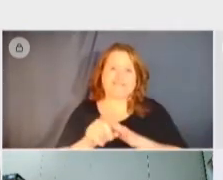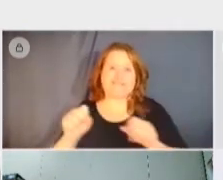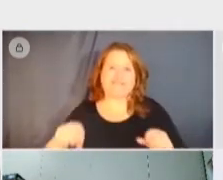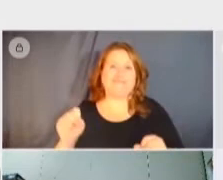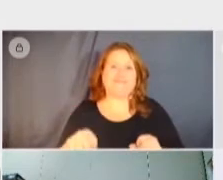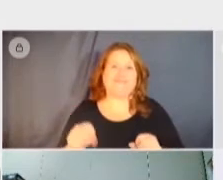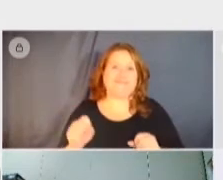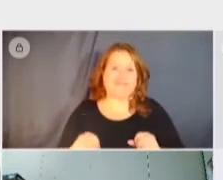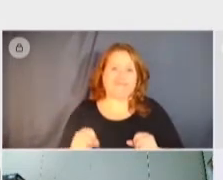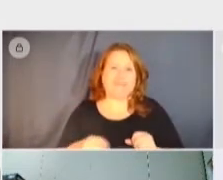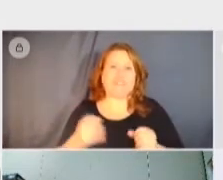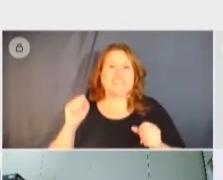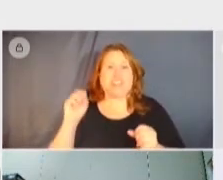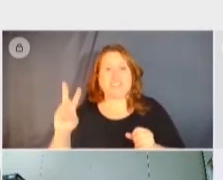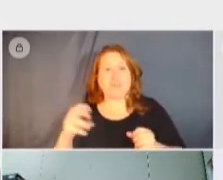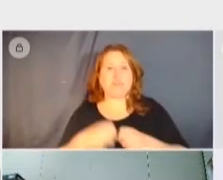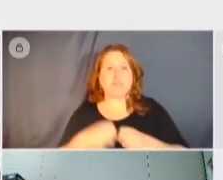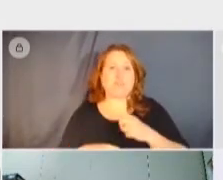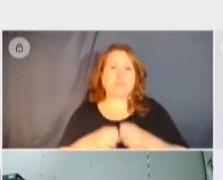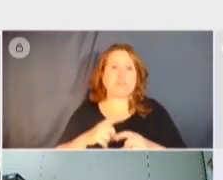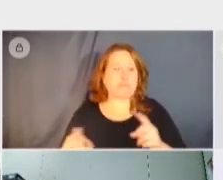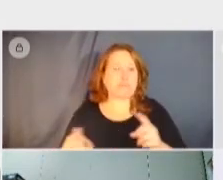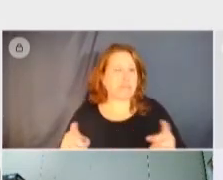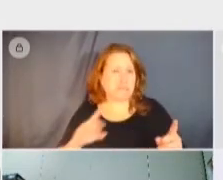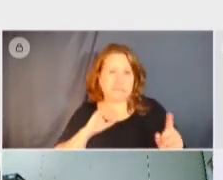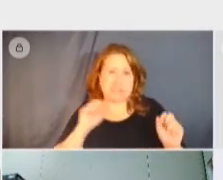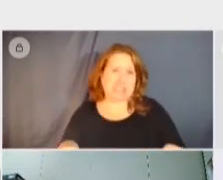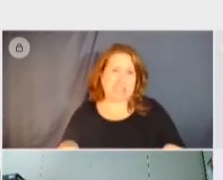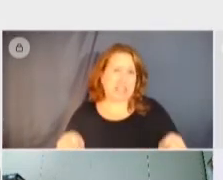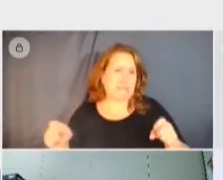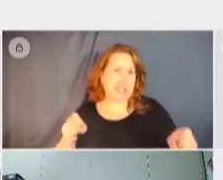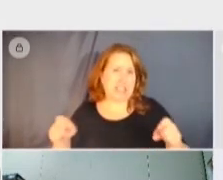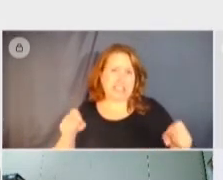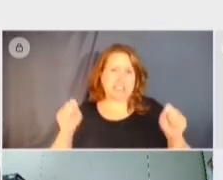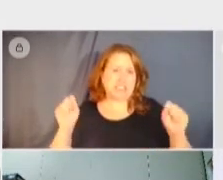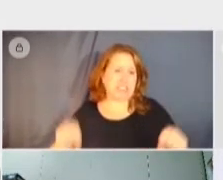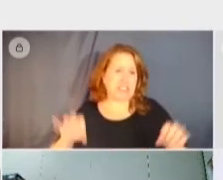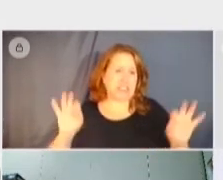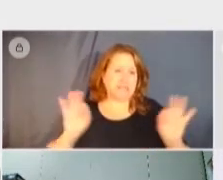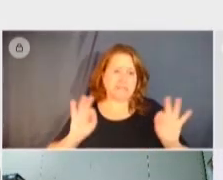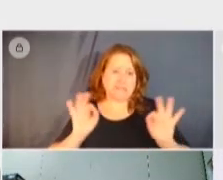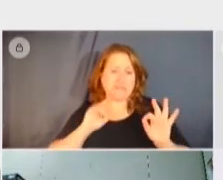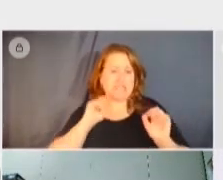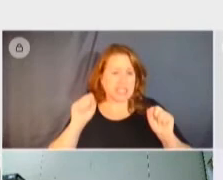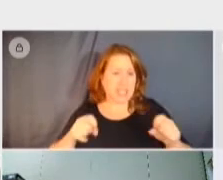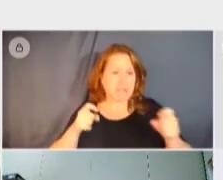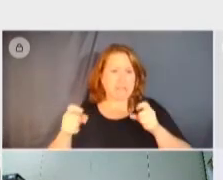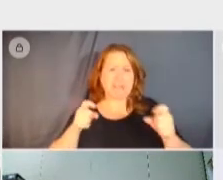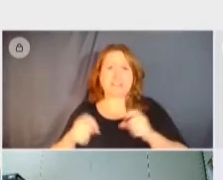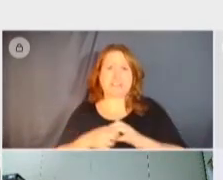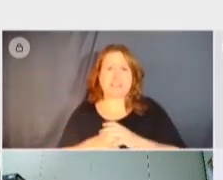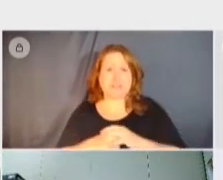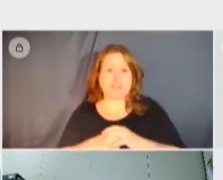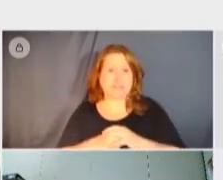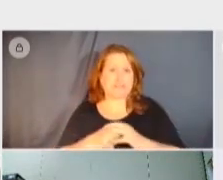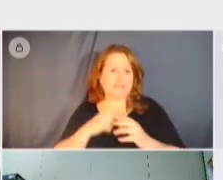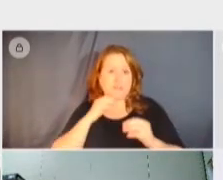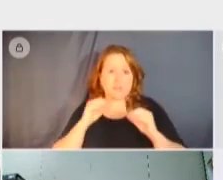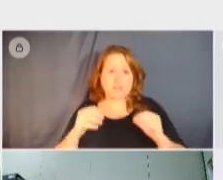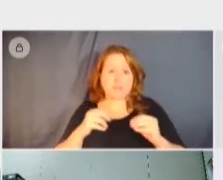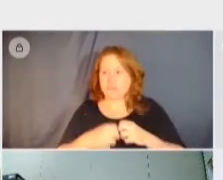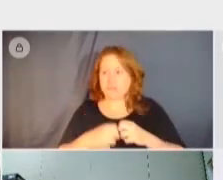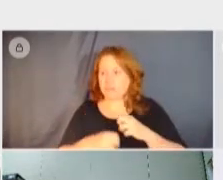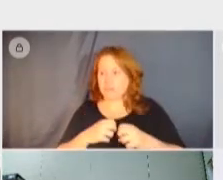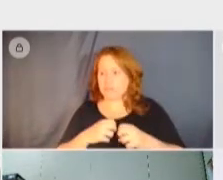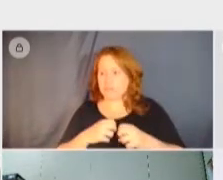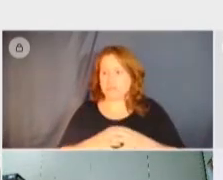being able to handle more than 1.1 million cast vote records. Obviously, New York would probably need a much